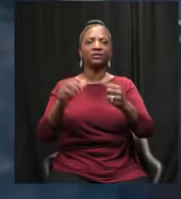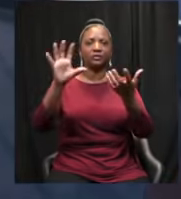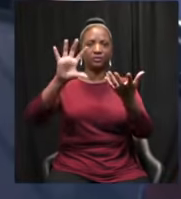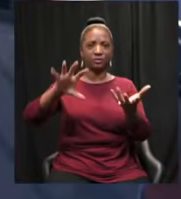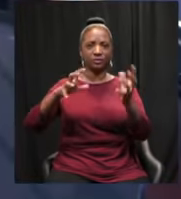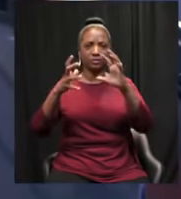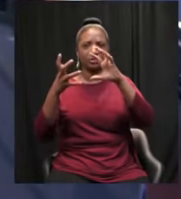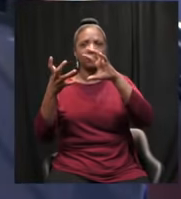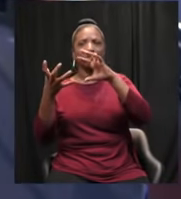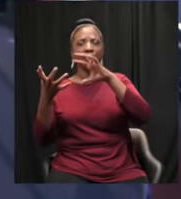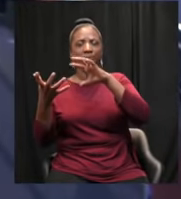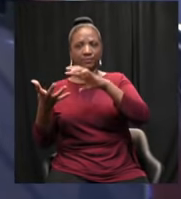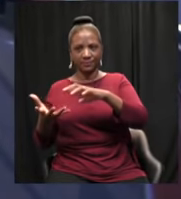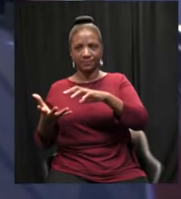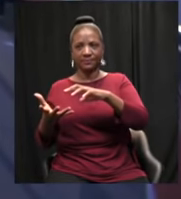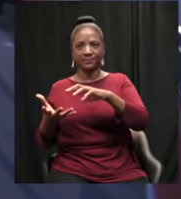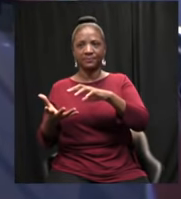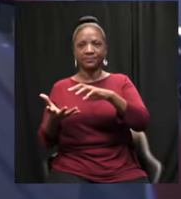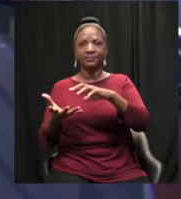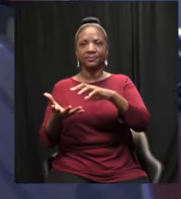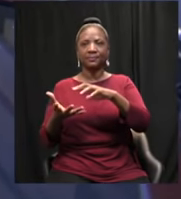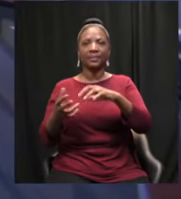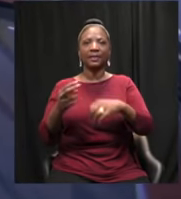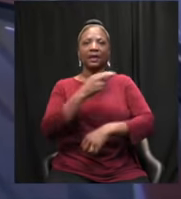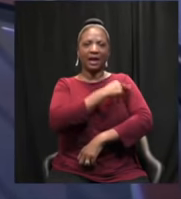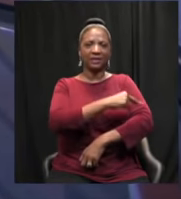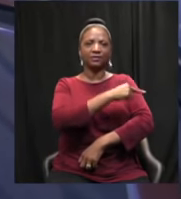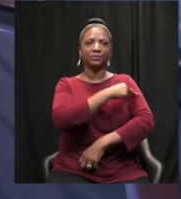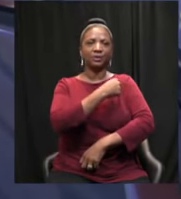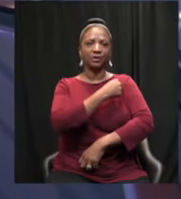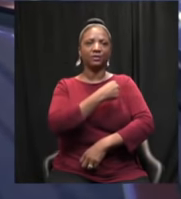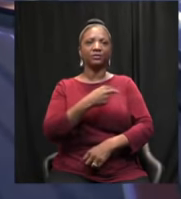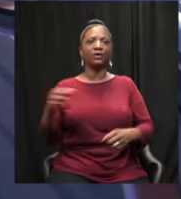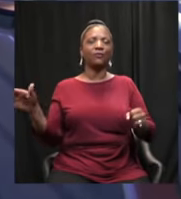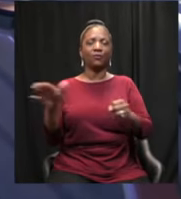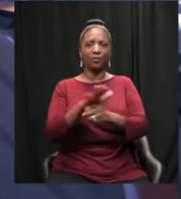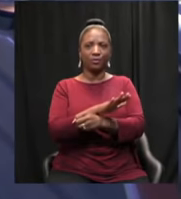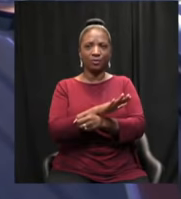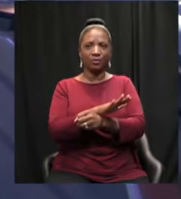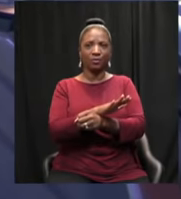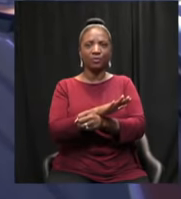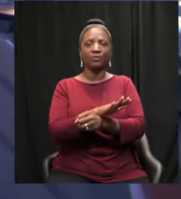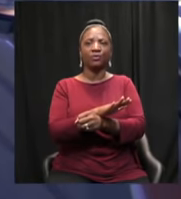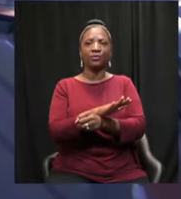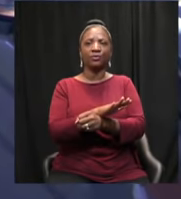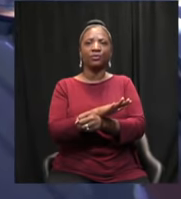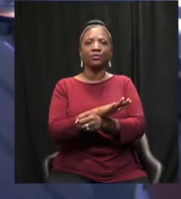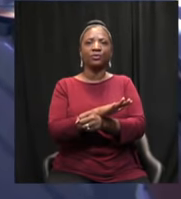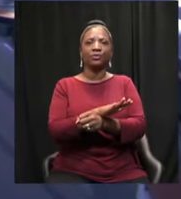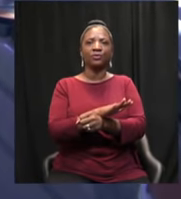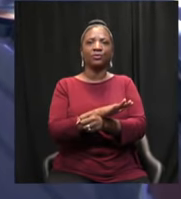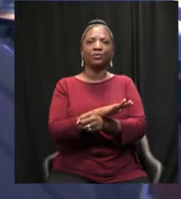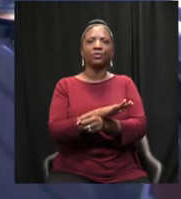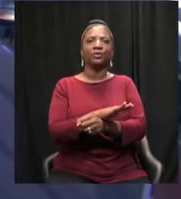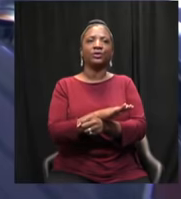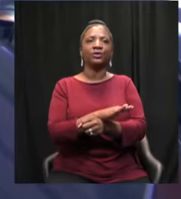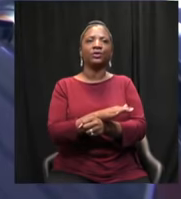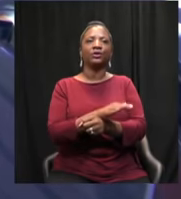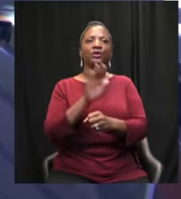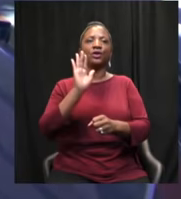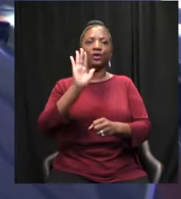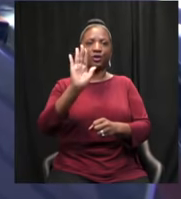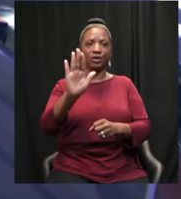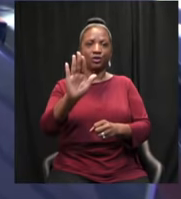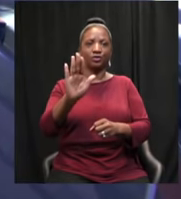and hospital rooms continue to fill up, with all that's happening in this world, not only on the world stage, but in your own house,